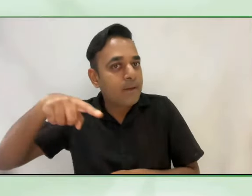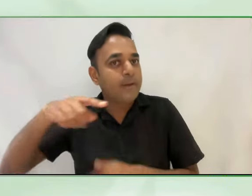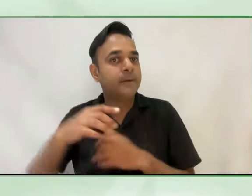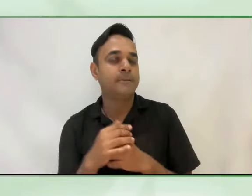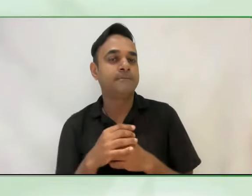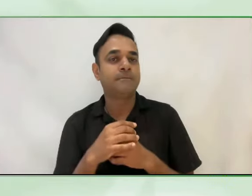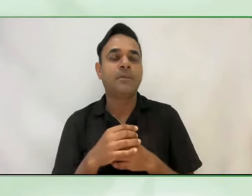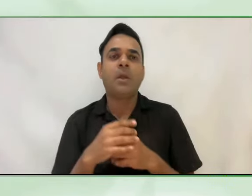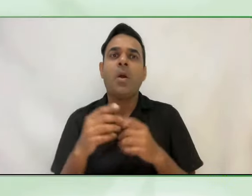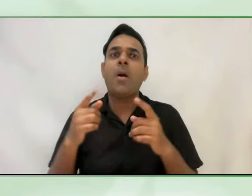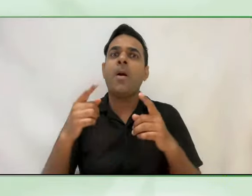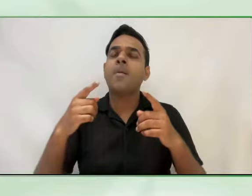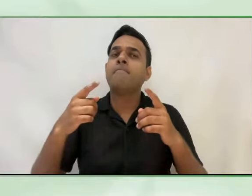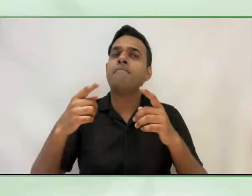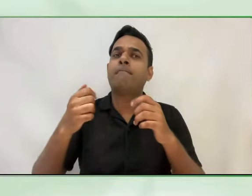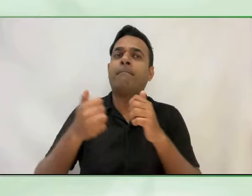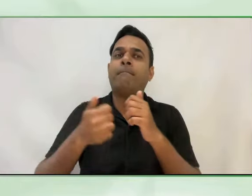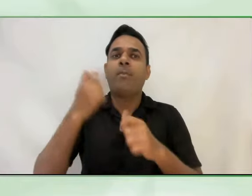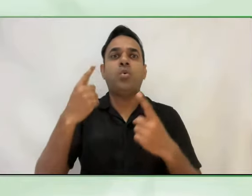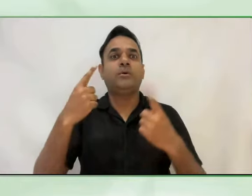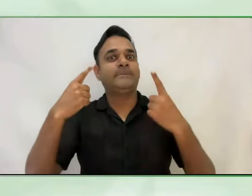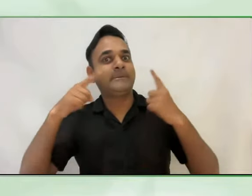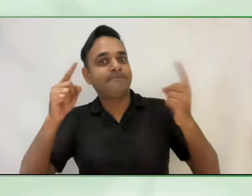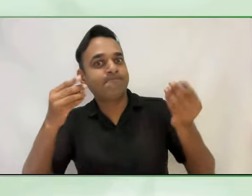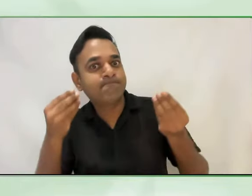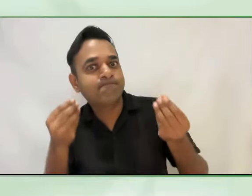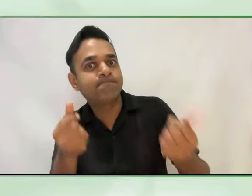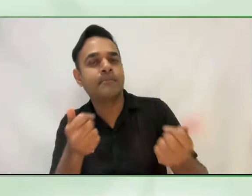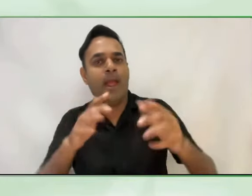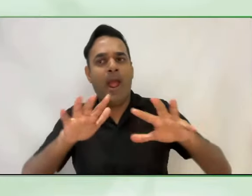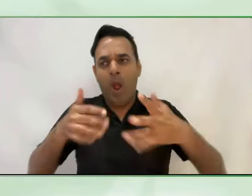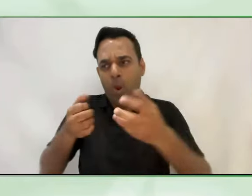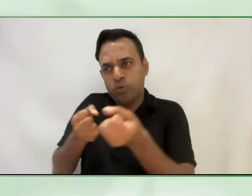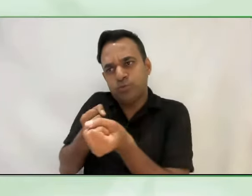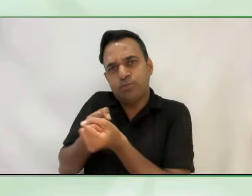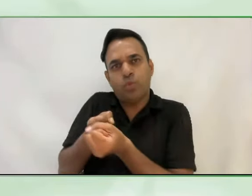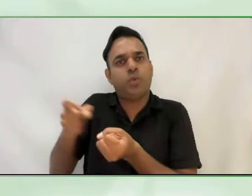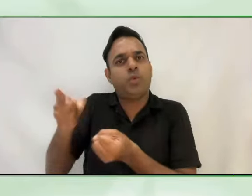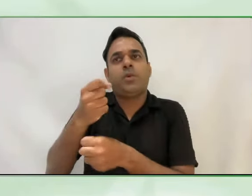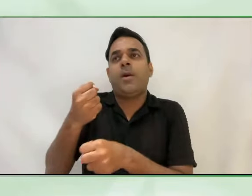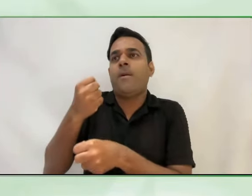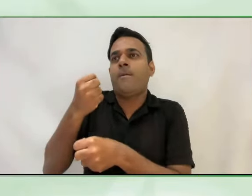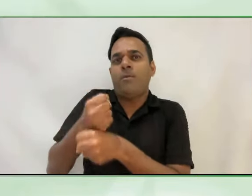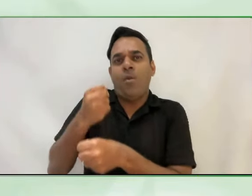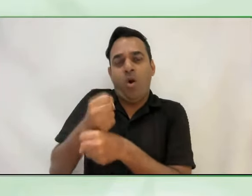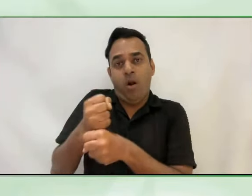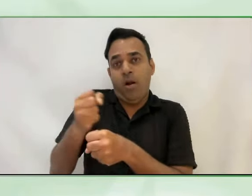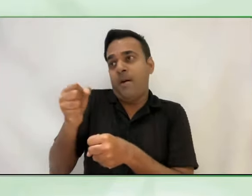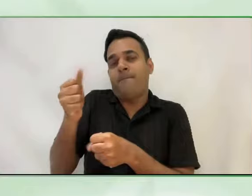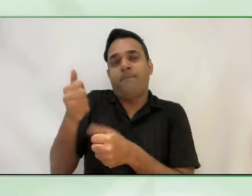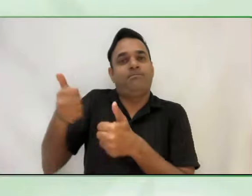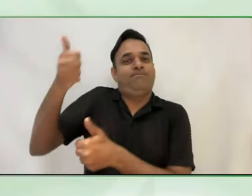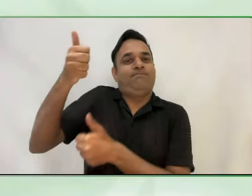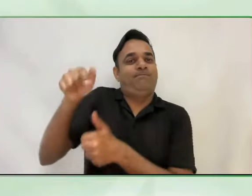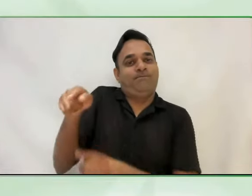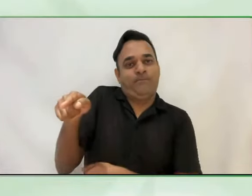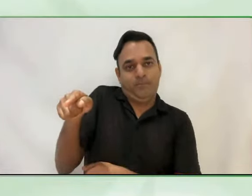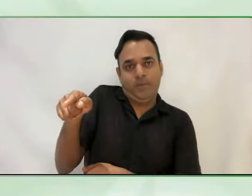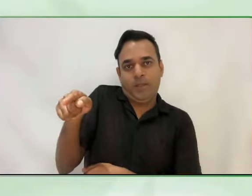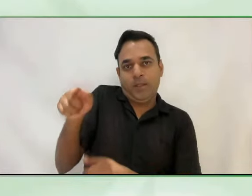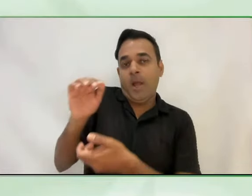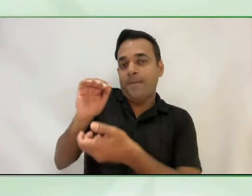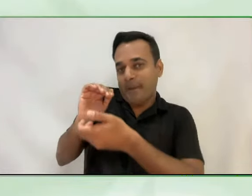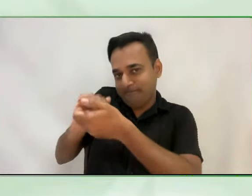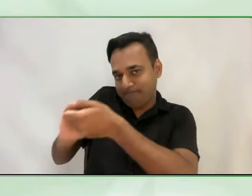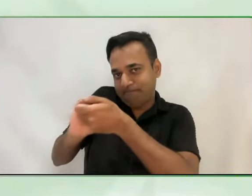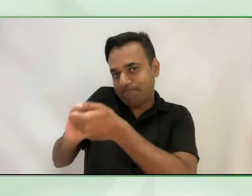we did, we started this work around 10 years ago, and we were really just collecting data, trying to understand what people's experiences were,